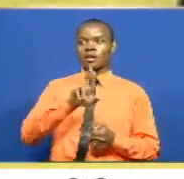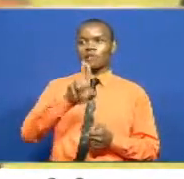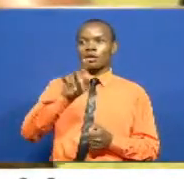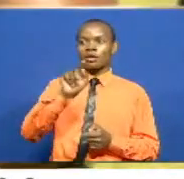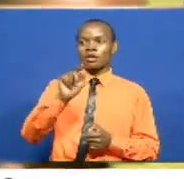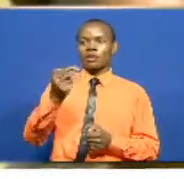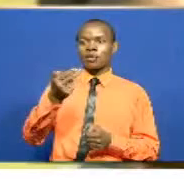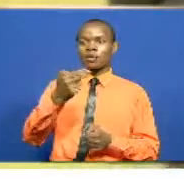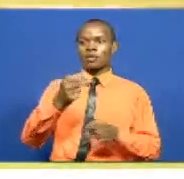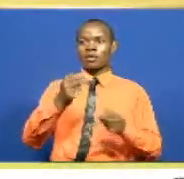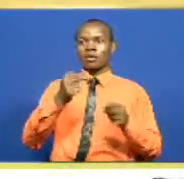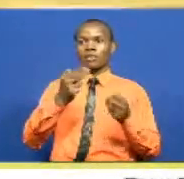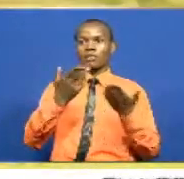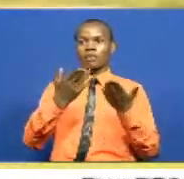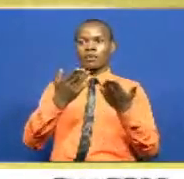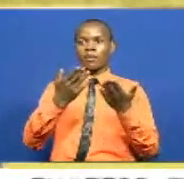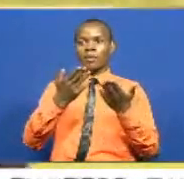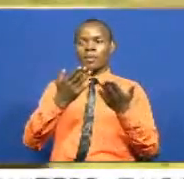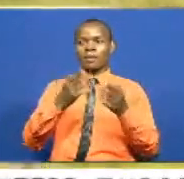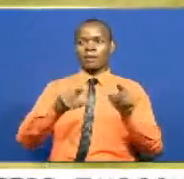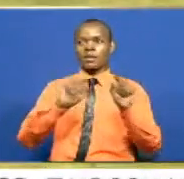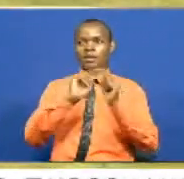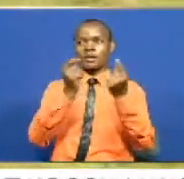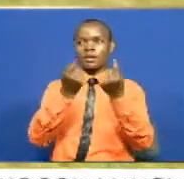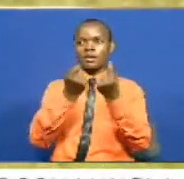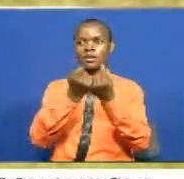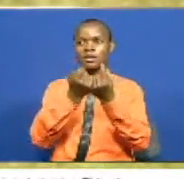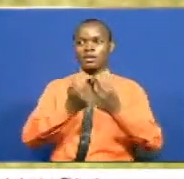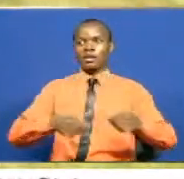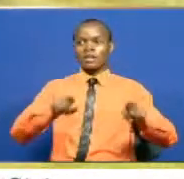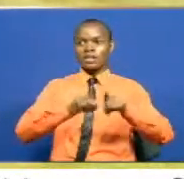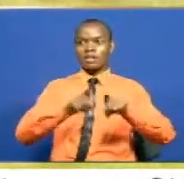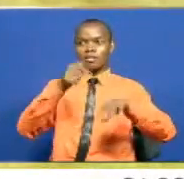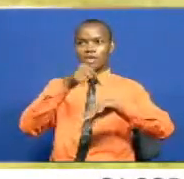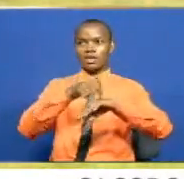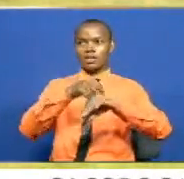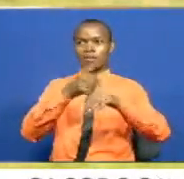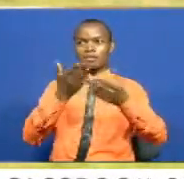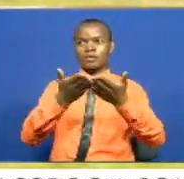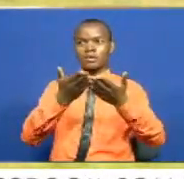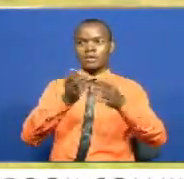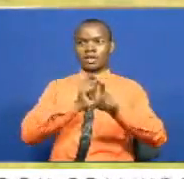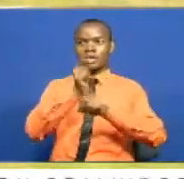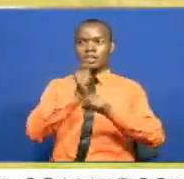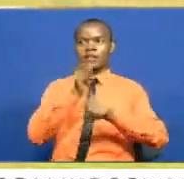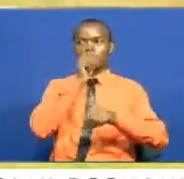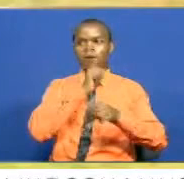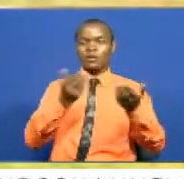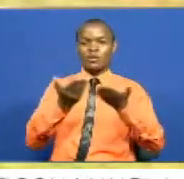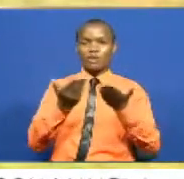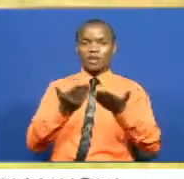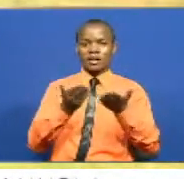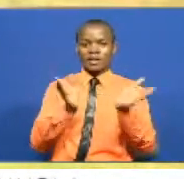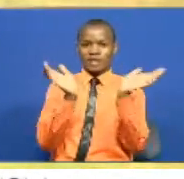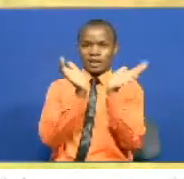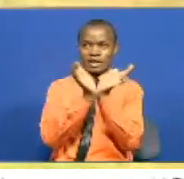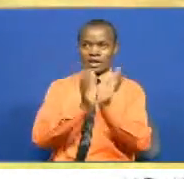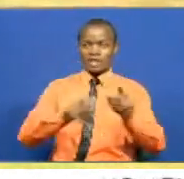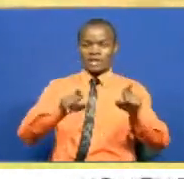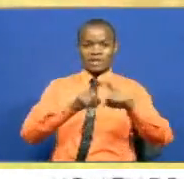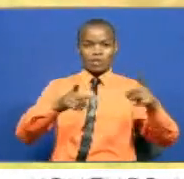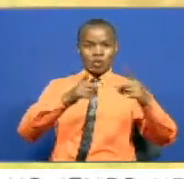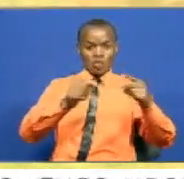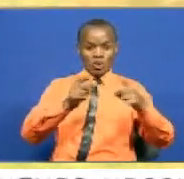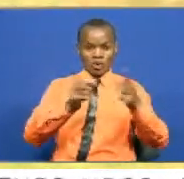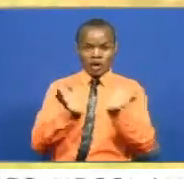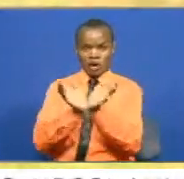for the National Paralympic team that has intensified his training here at Kasarani. And maybe I'm going to have a word with one of the coaches who has